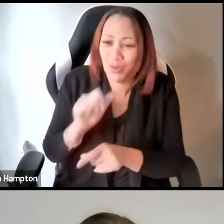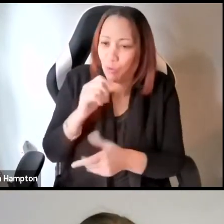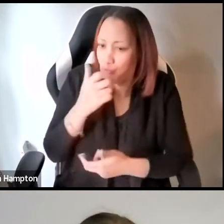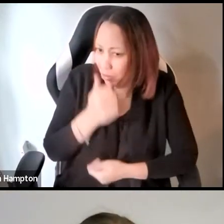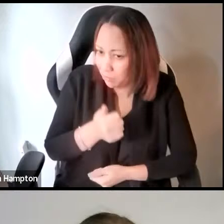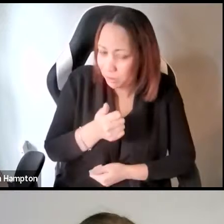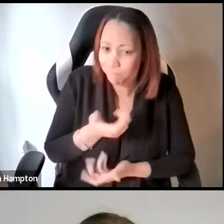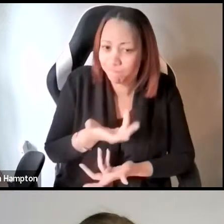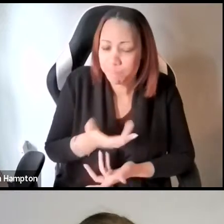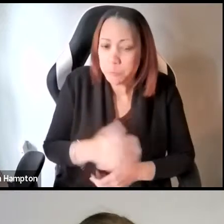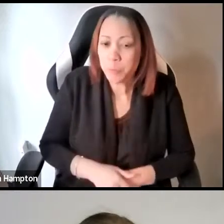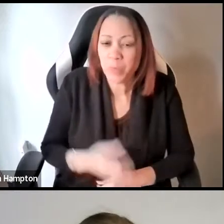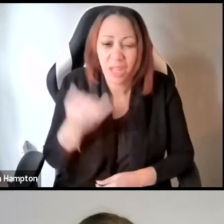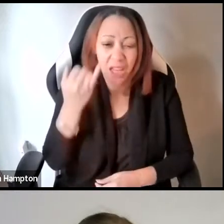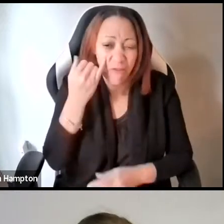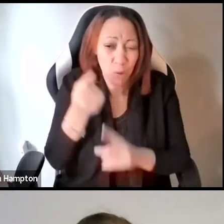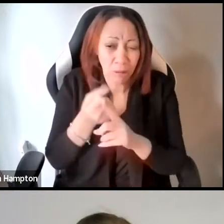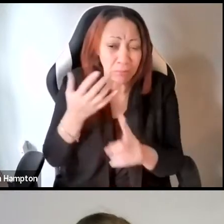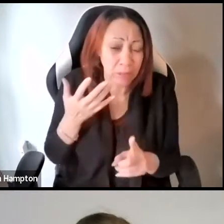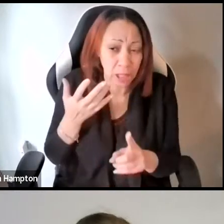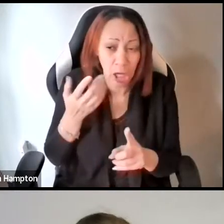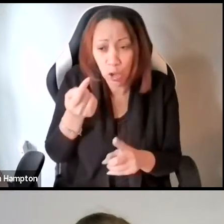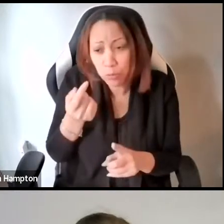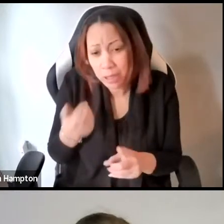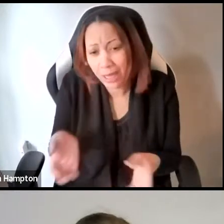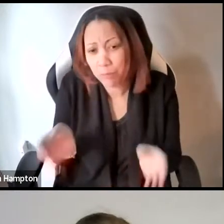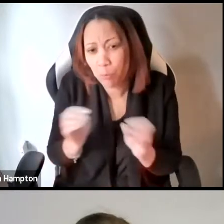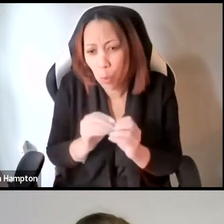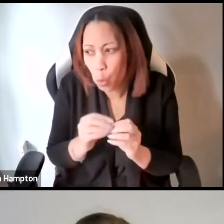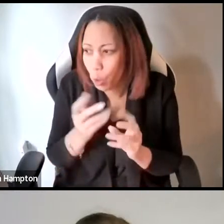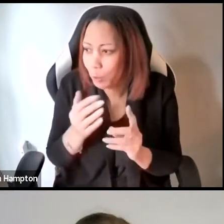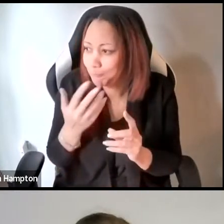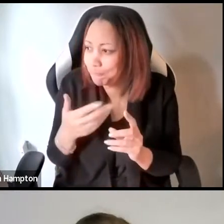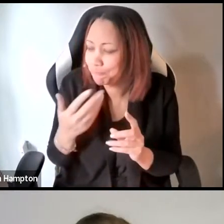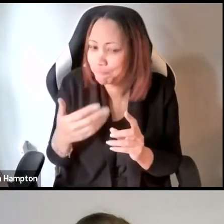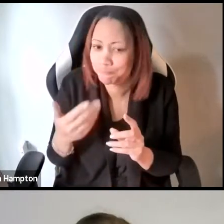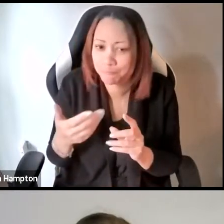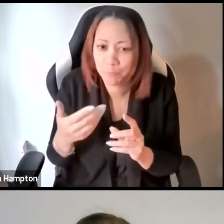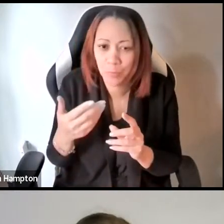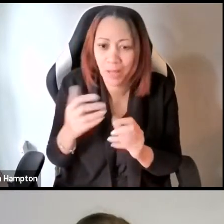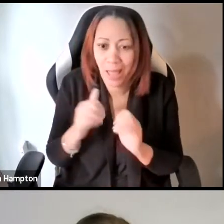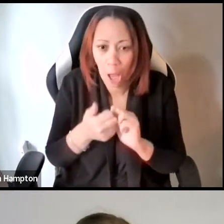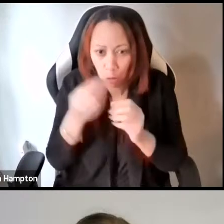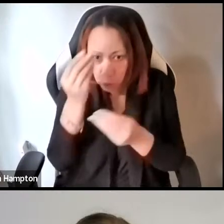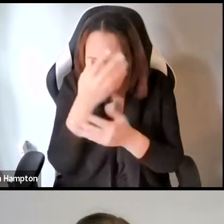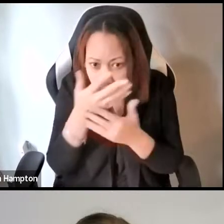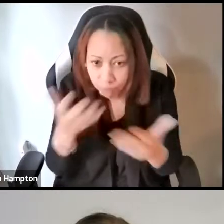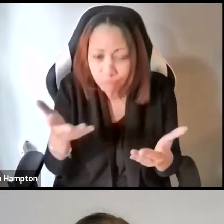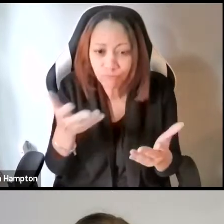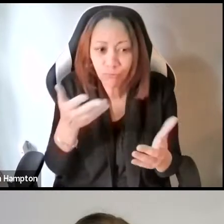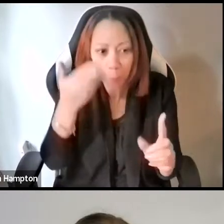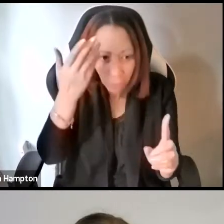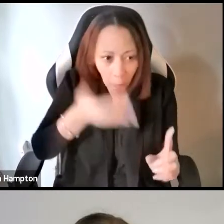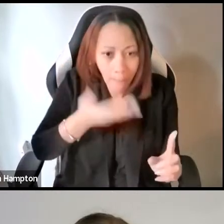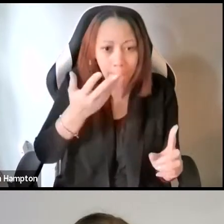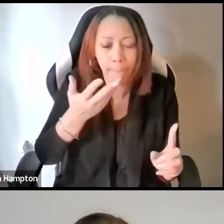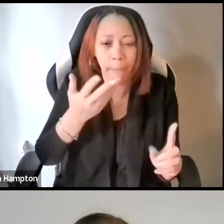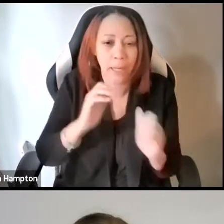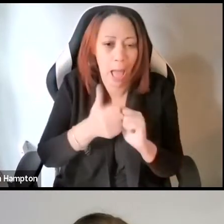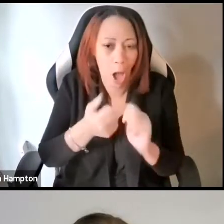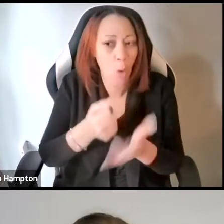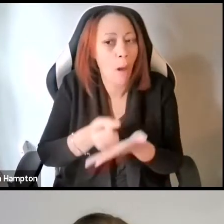I don't, like, if you could talk a little bit about this how you conveyed the message to them that this was, how this would help